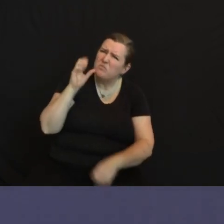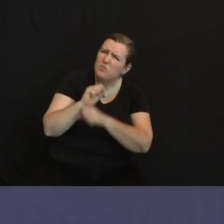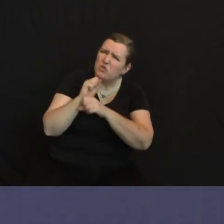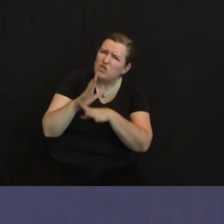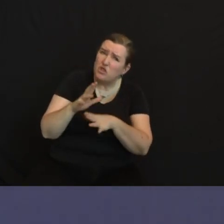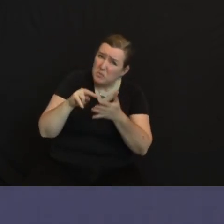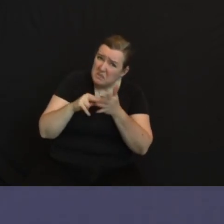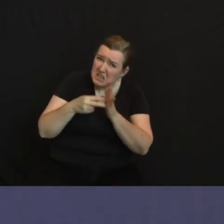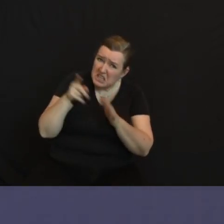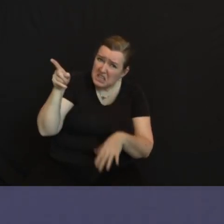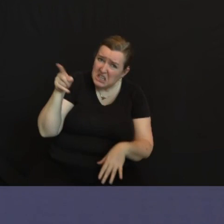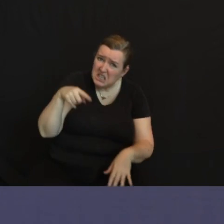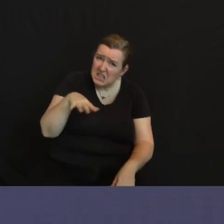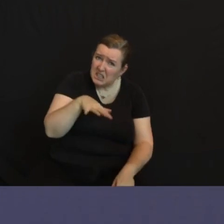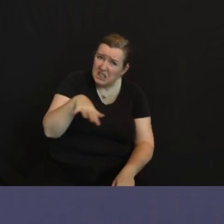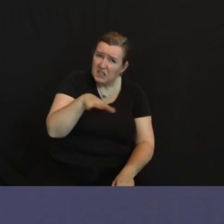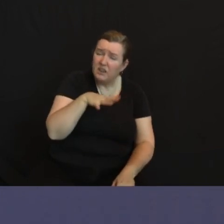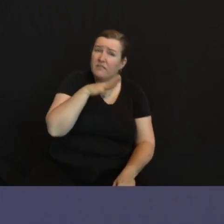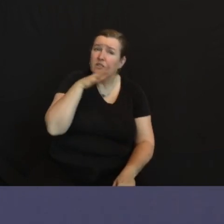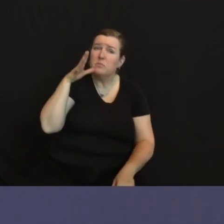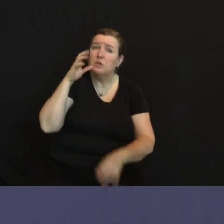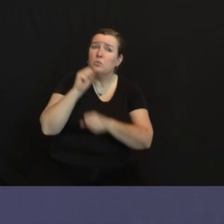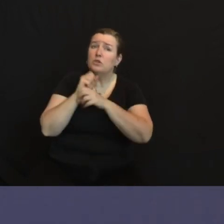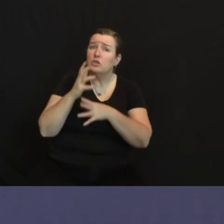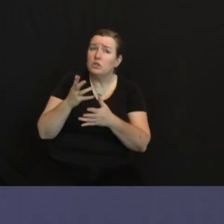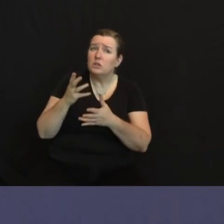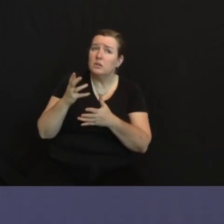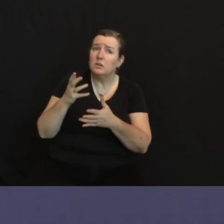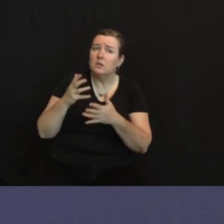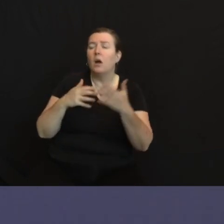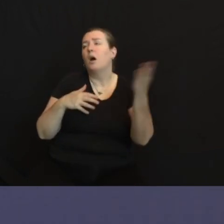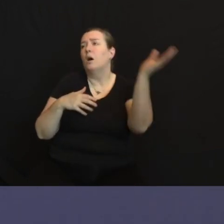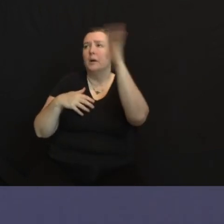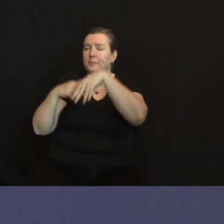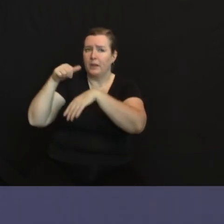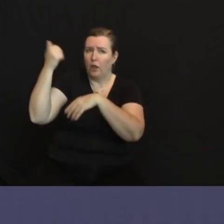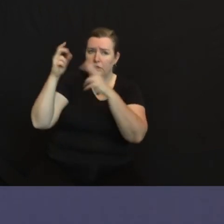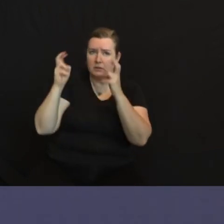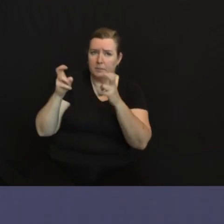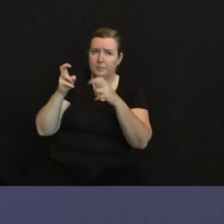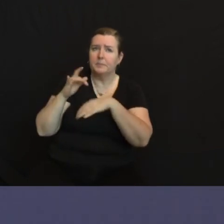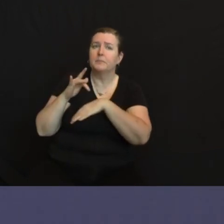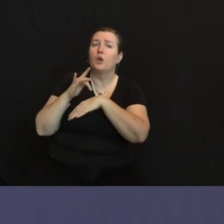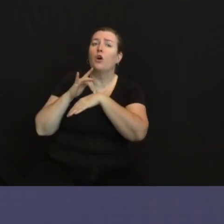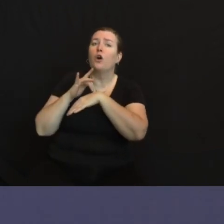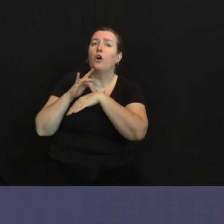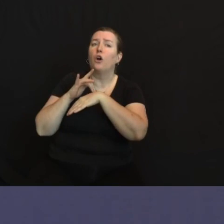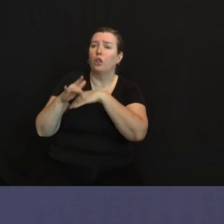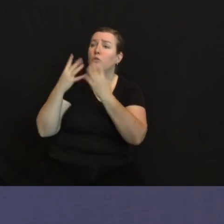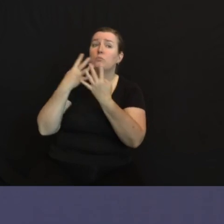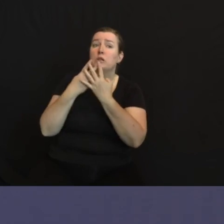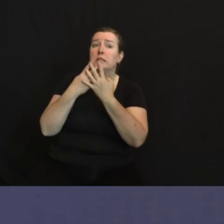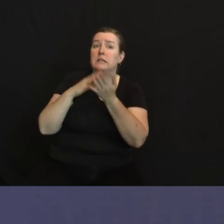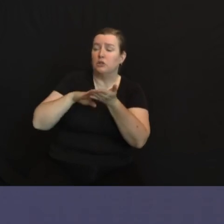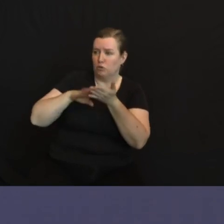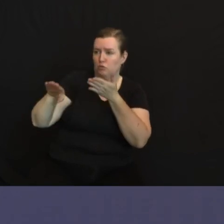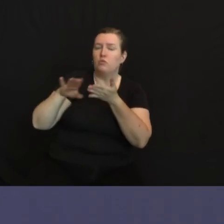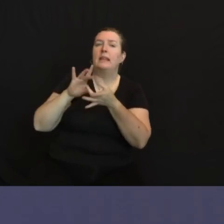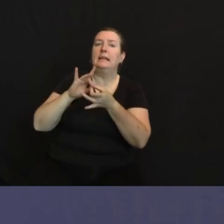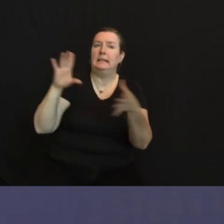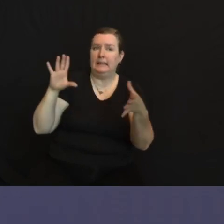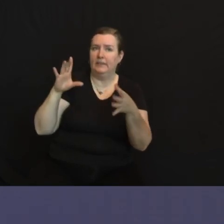Different subject, Governor, regarding the early prison releases, An estimate from your office said about